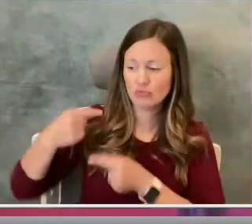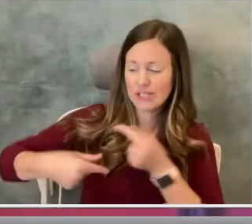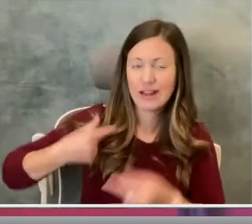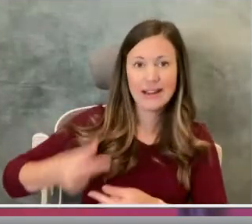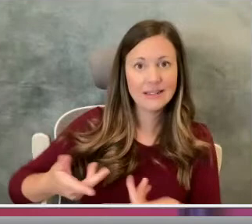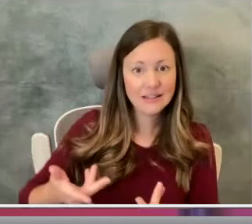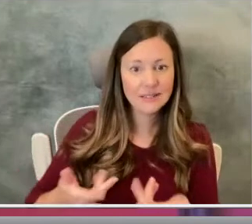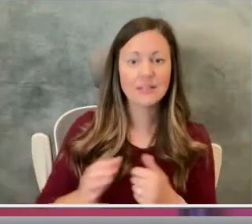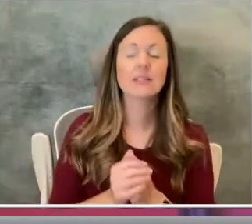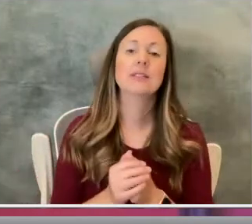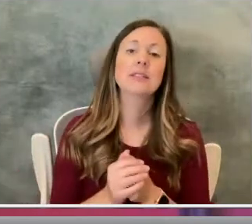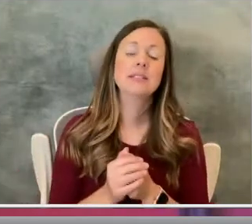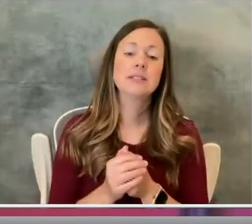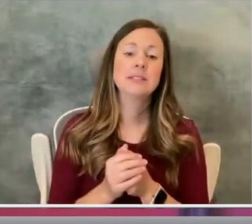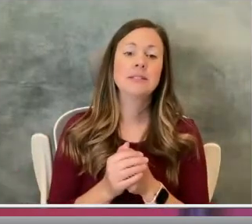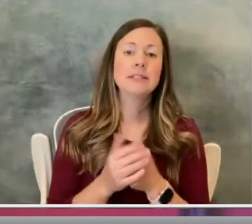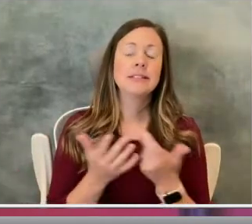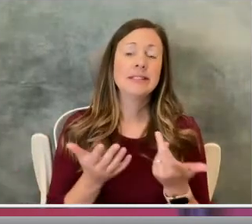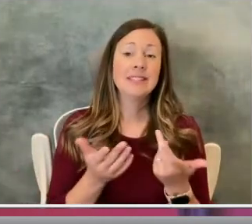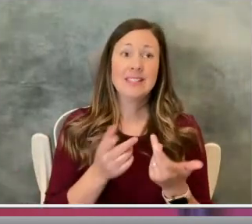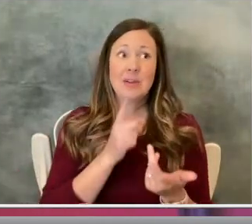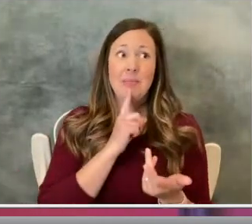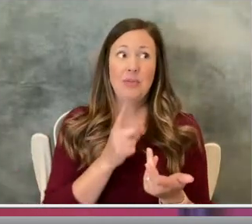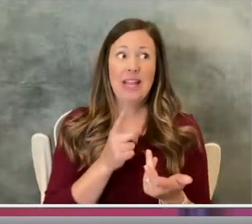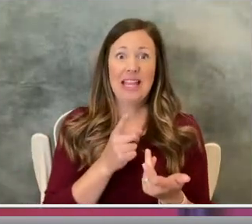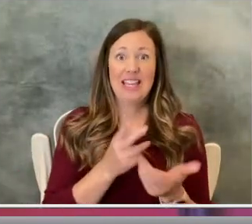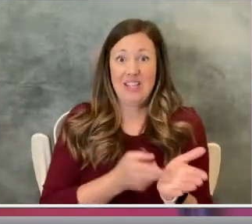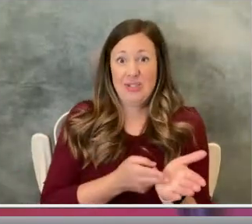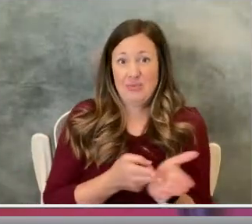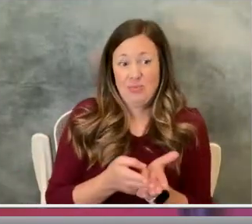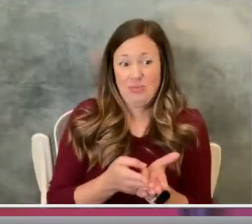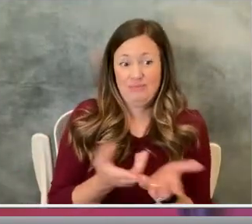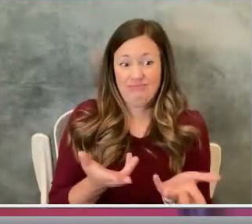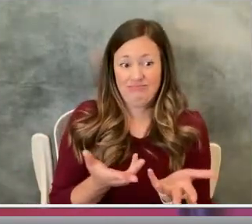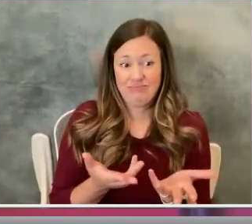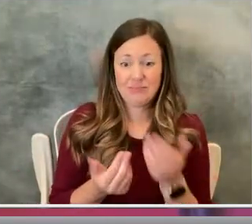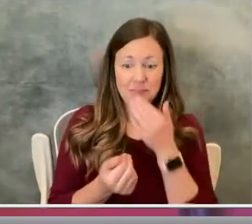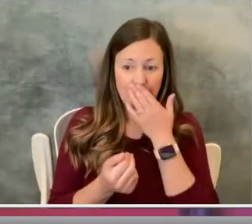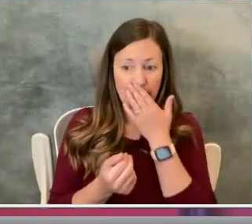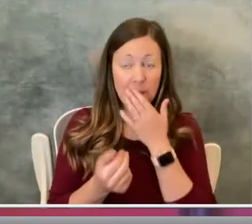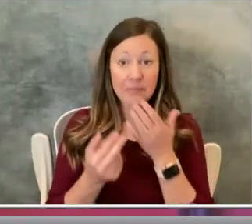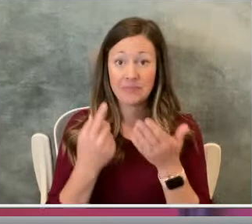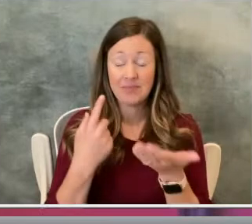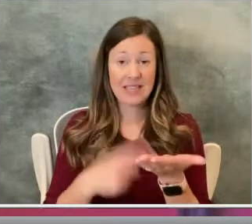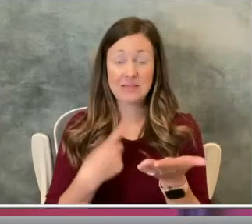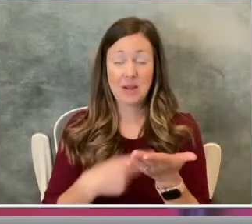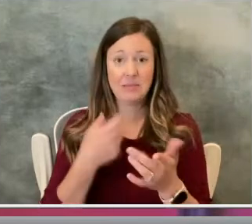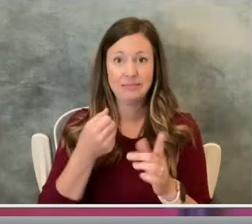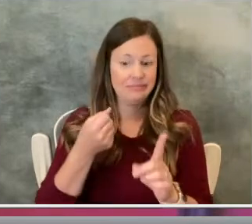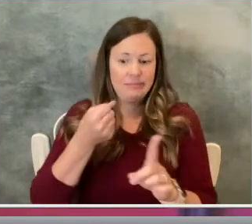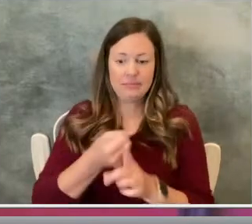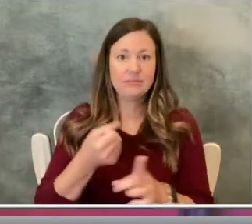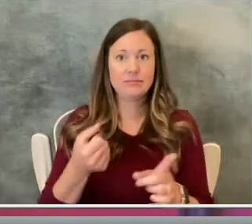affliction. But the truth is, it's sometimes just sporadic, and we don't have an explanation for it. We just have